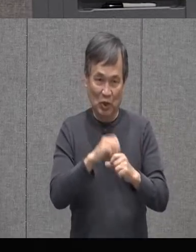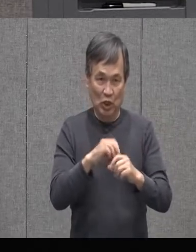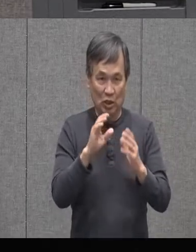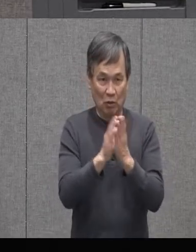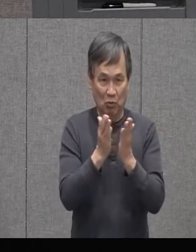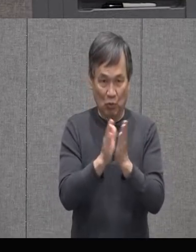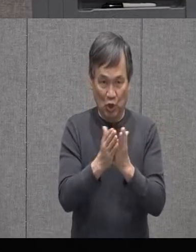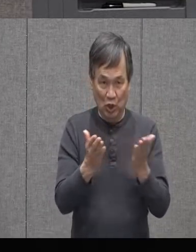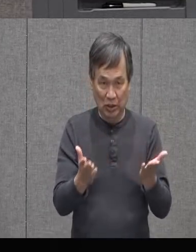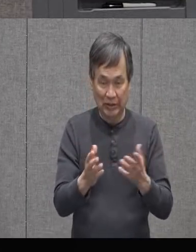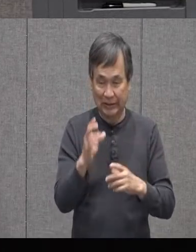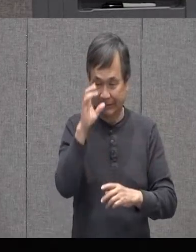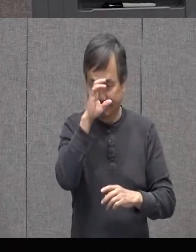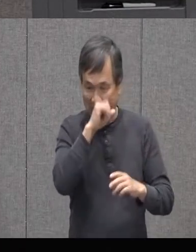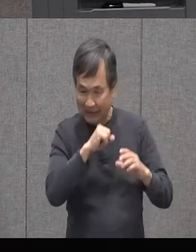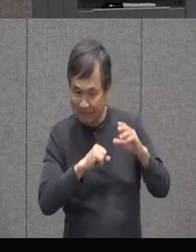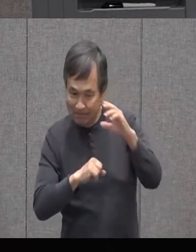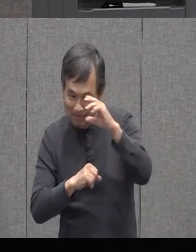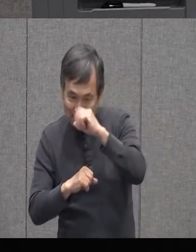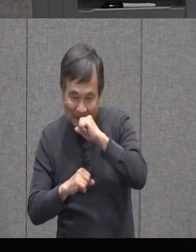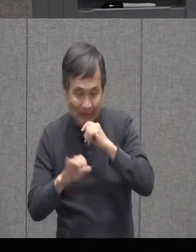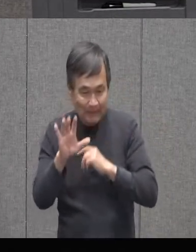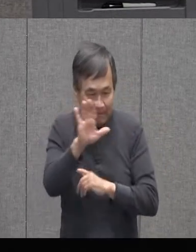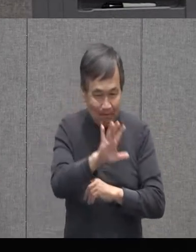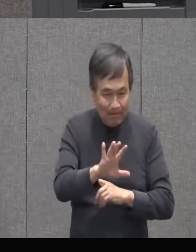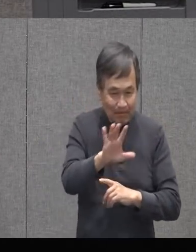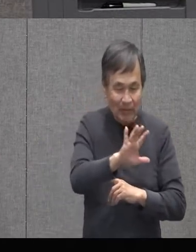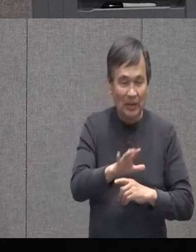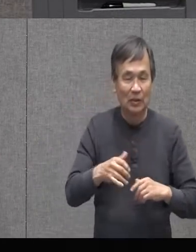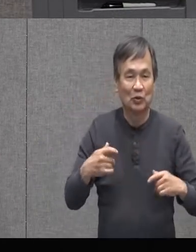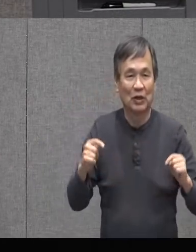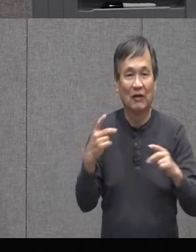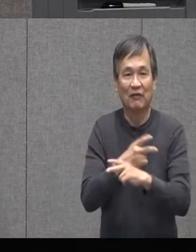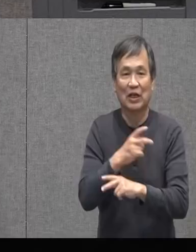put estimation to work.